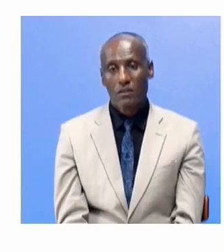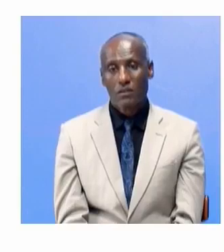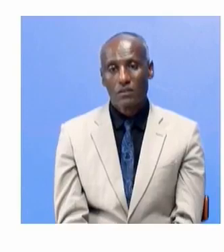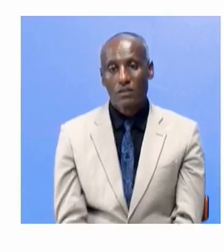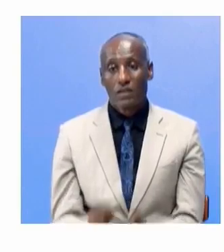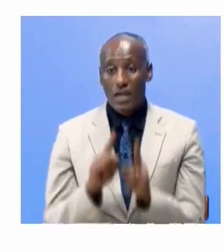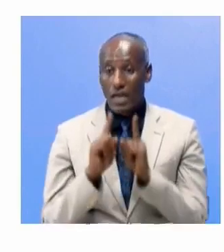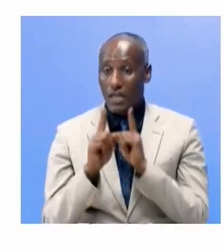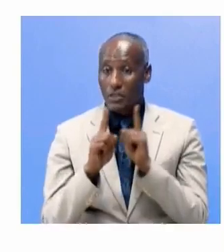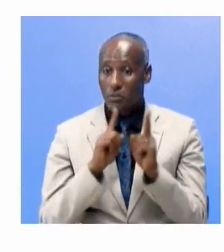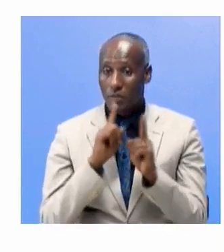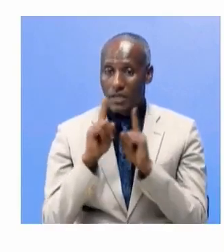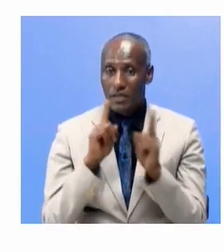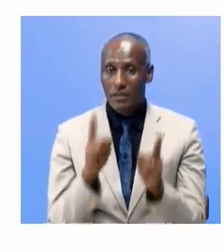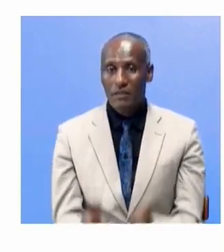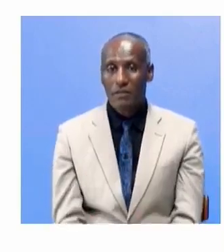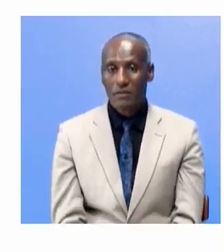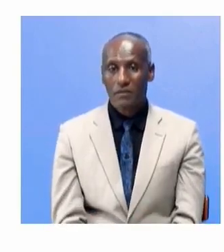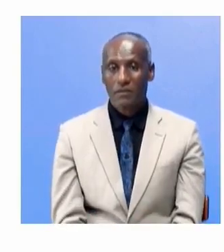speak